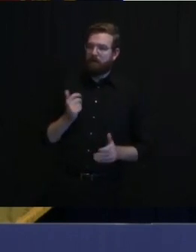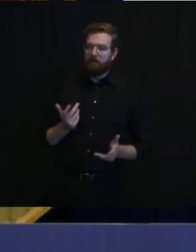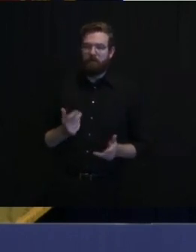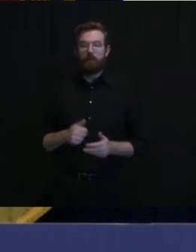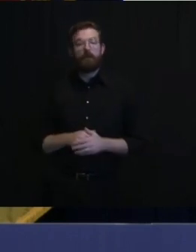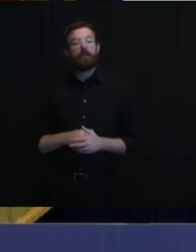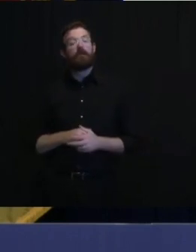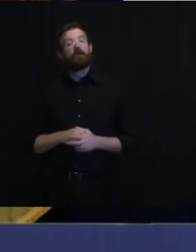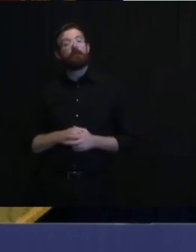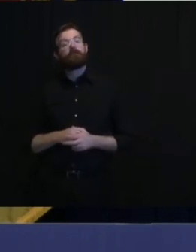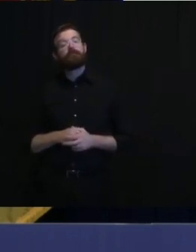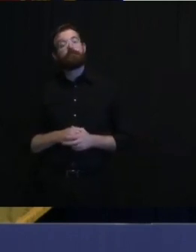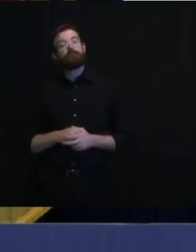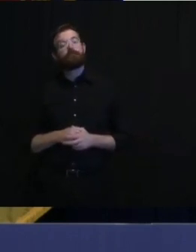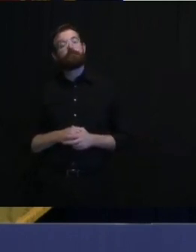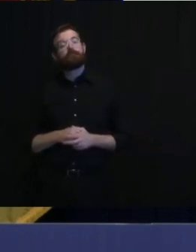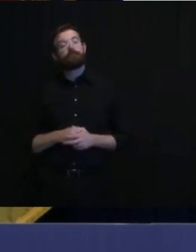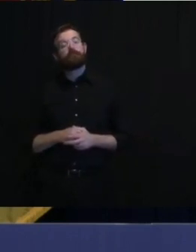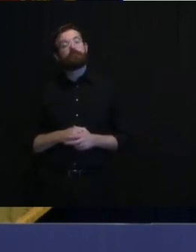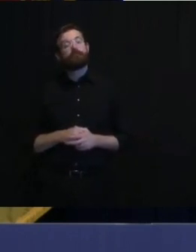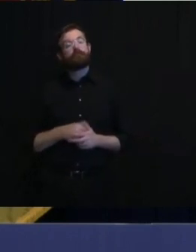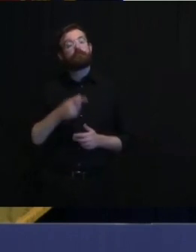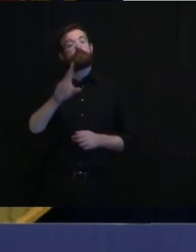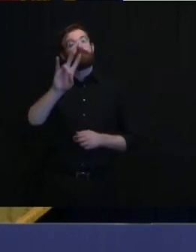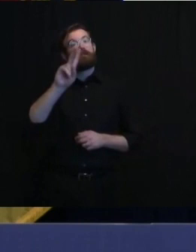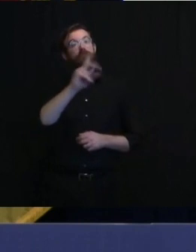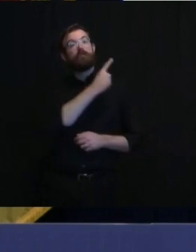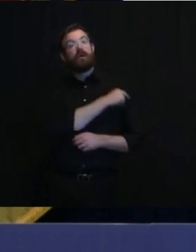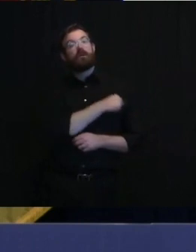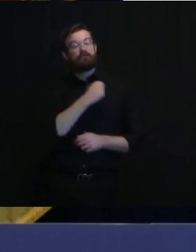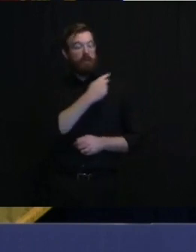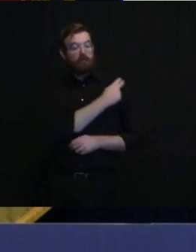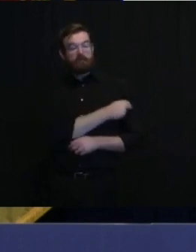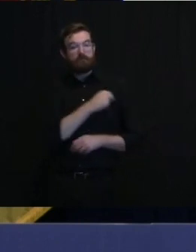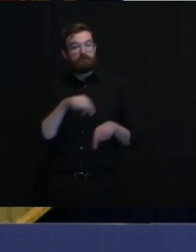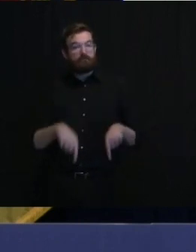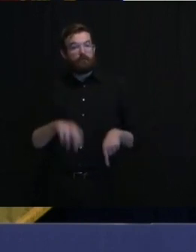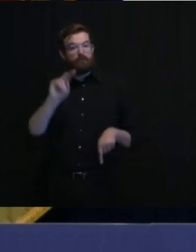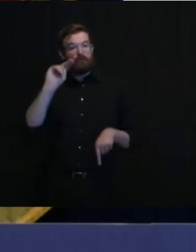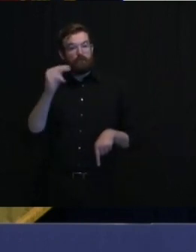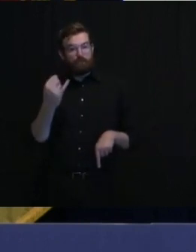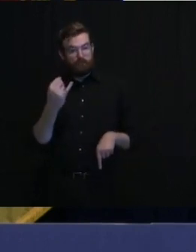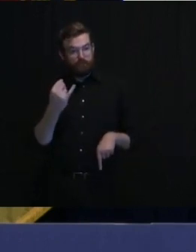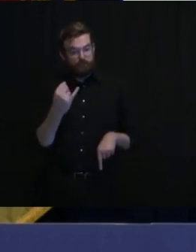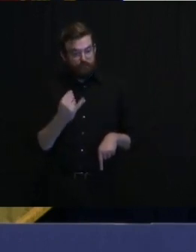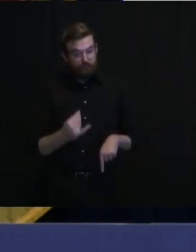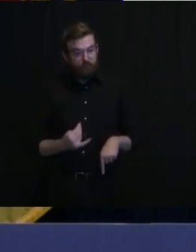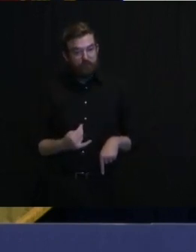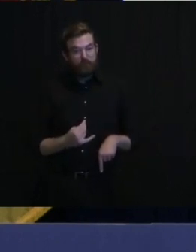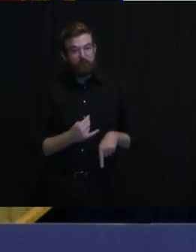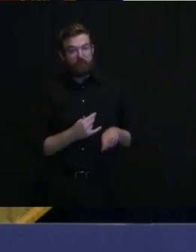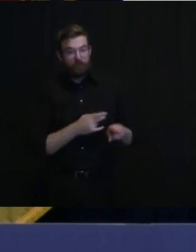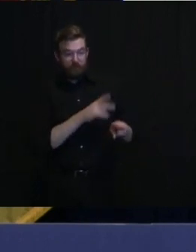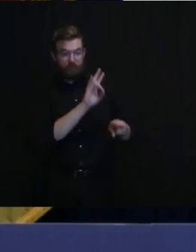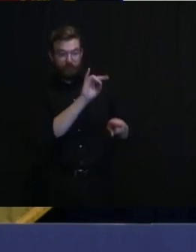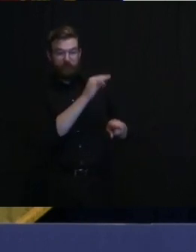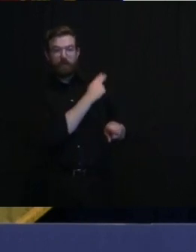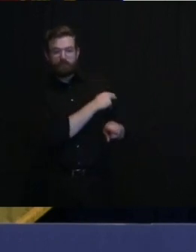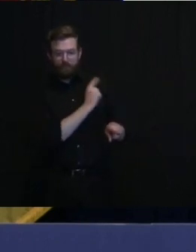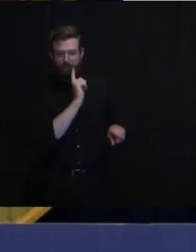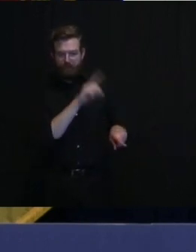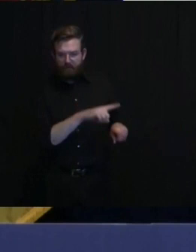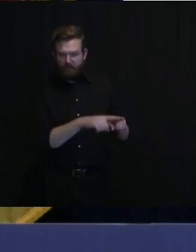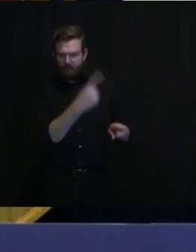it's been 71. 71 today, right? Yeah. Yeah. It has moved around. I know University Hospital was On the